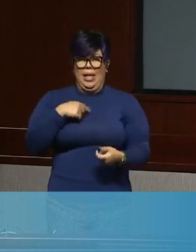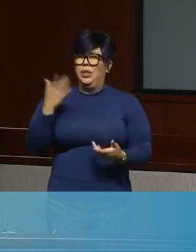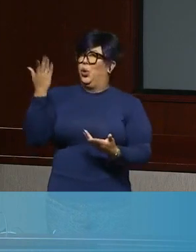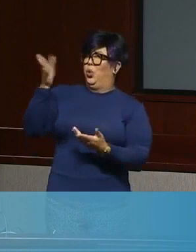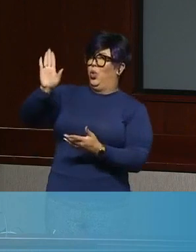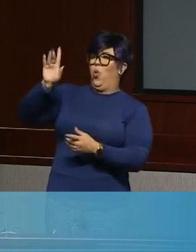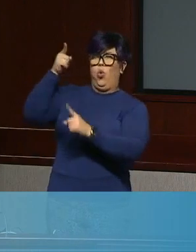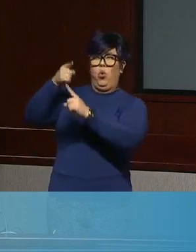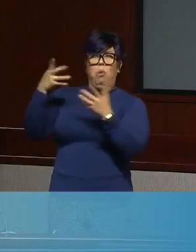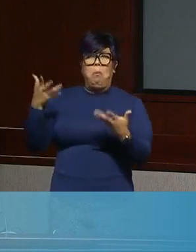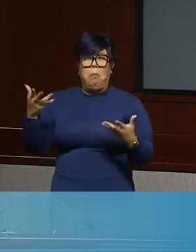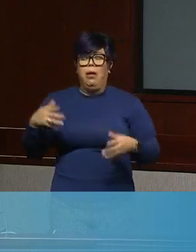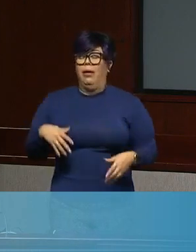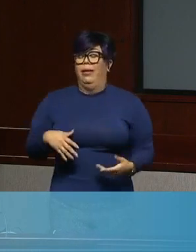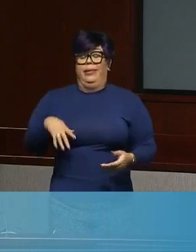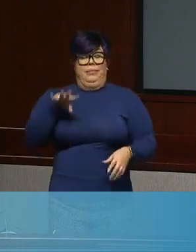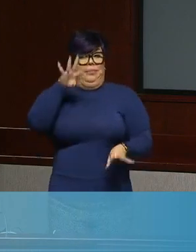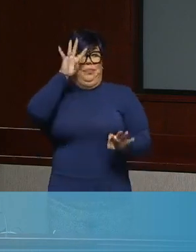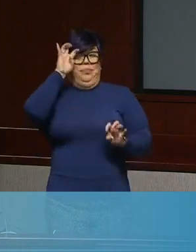here.